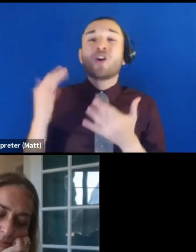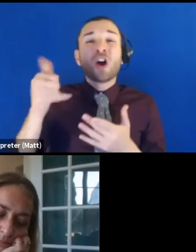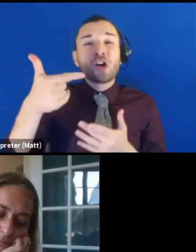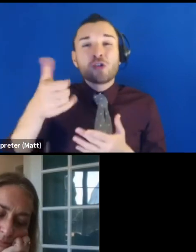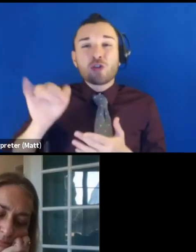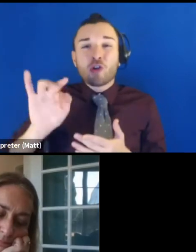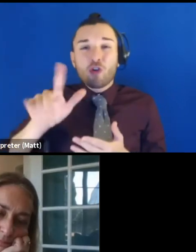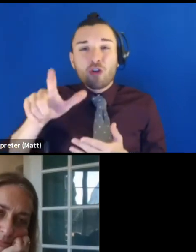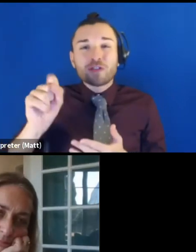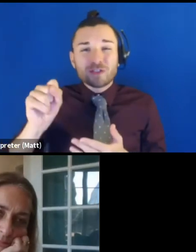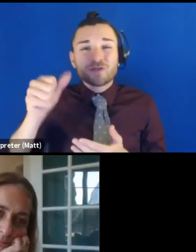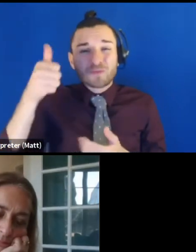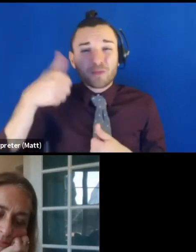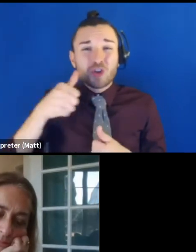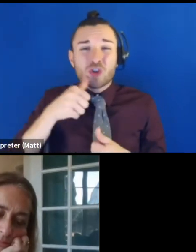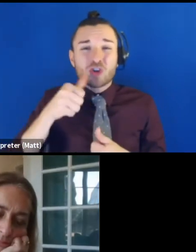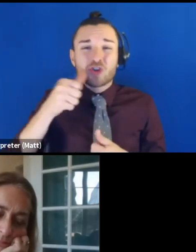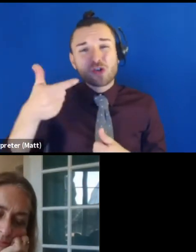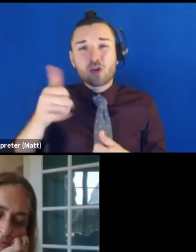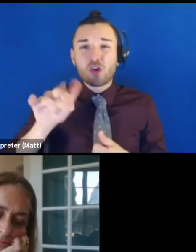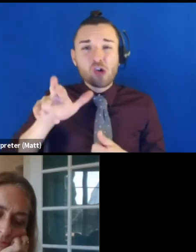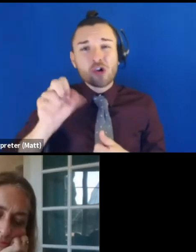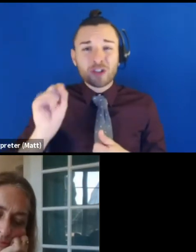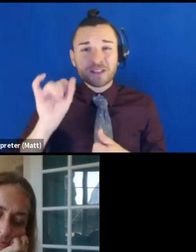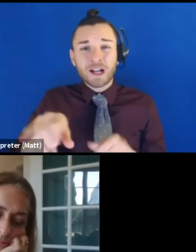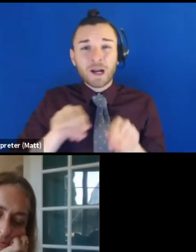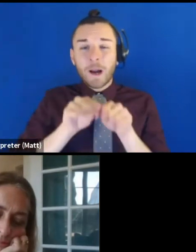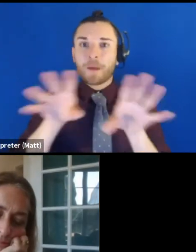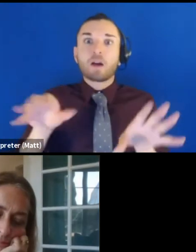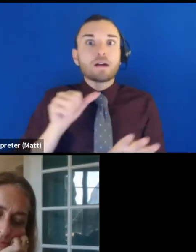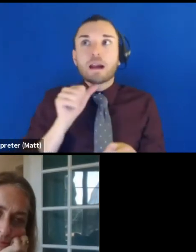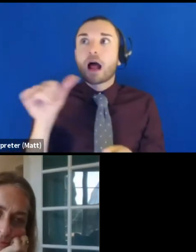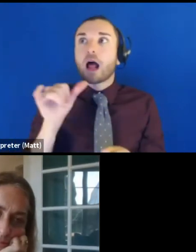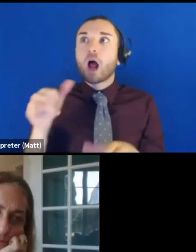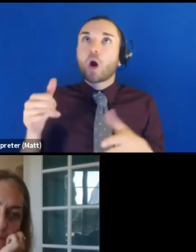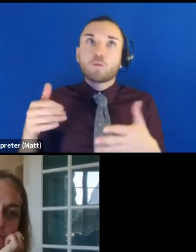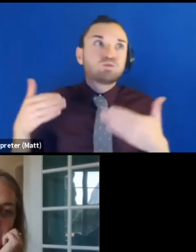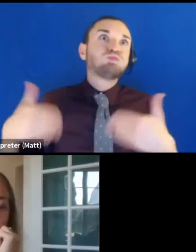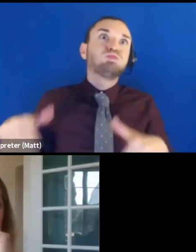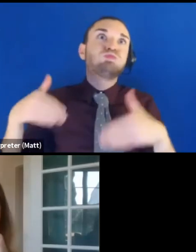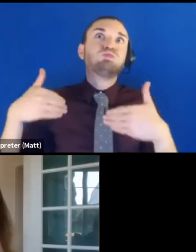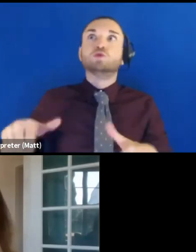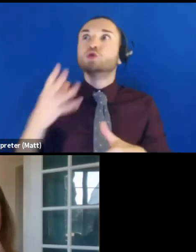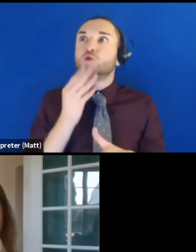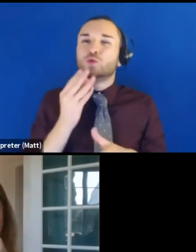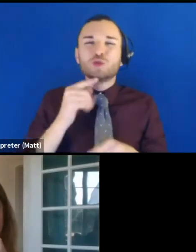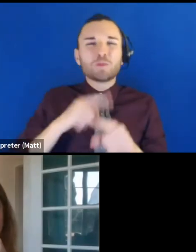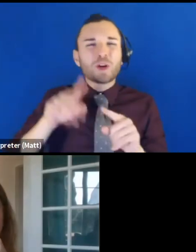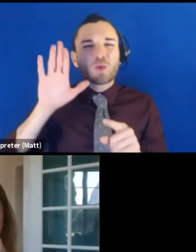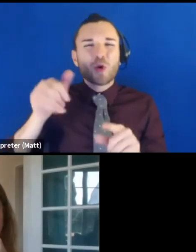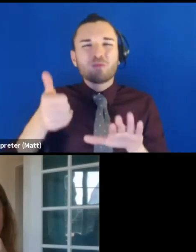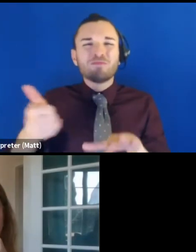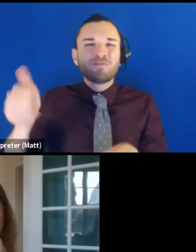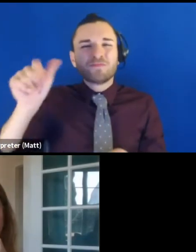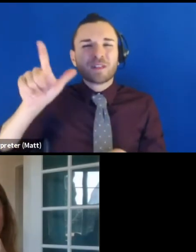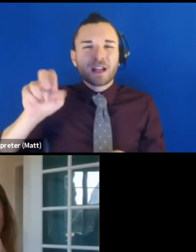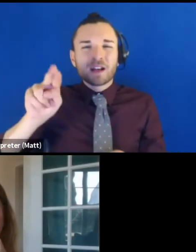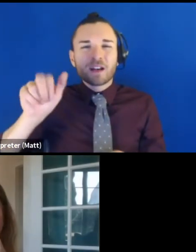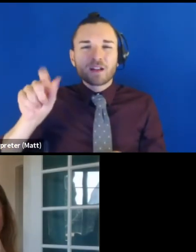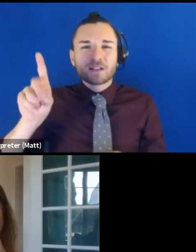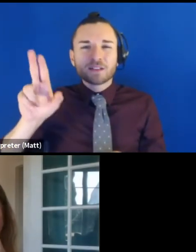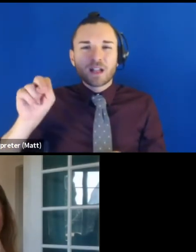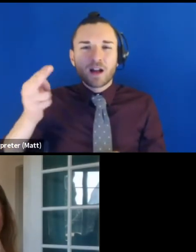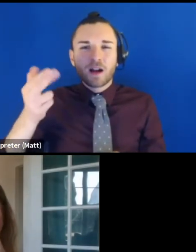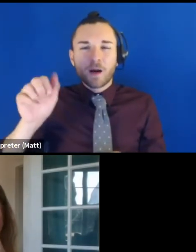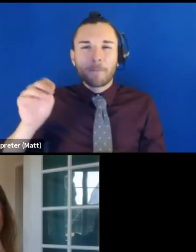don't think people think of Girls as a tremendously Jewish show, but Lena Dunham herself is half Jewish, and the show